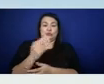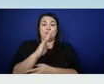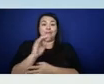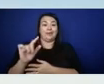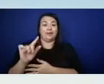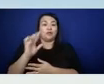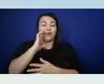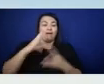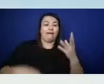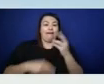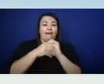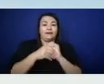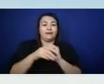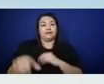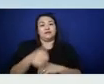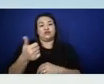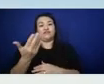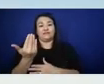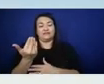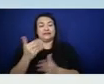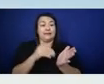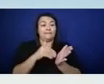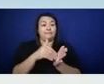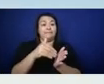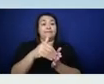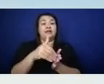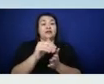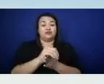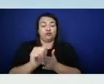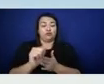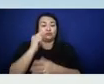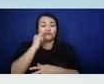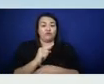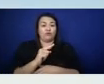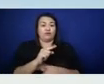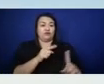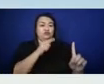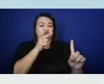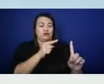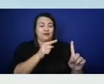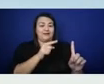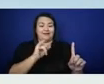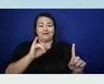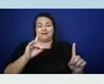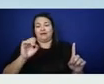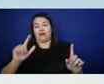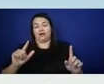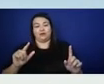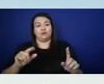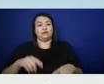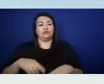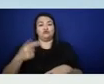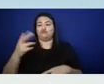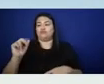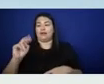of other little pieces to this that have been updated now. In